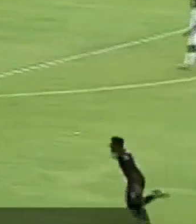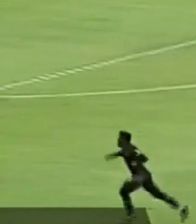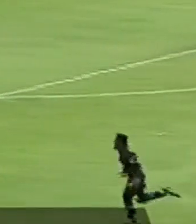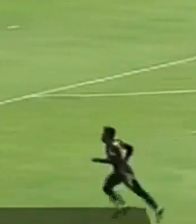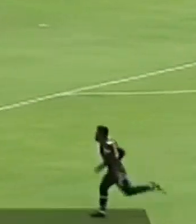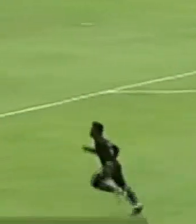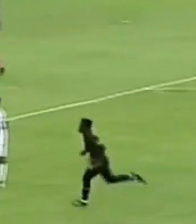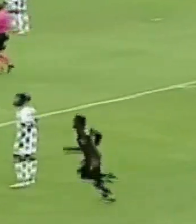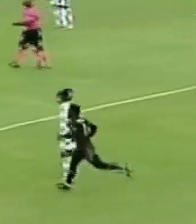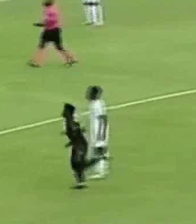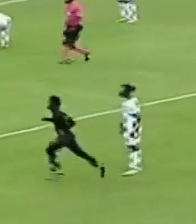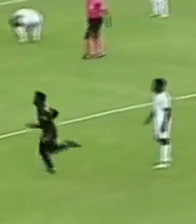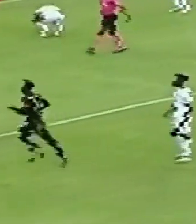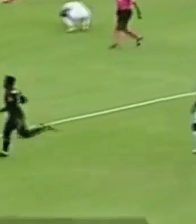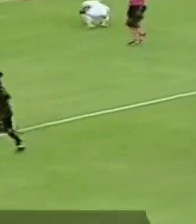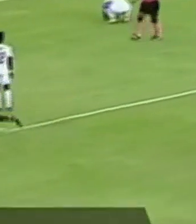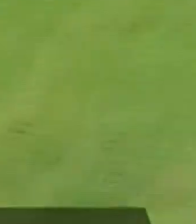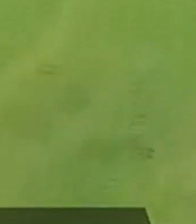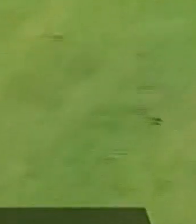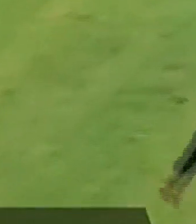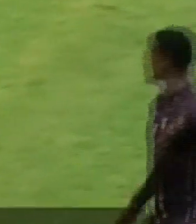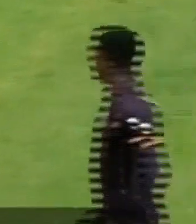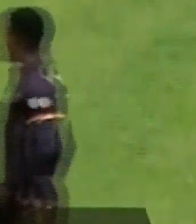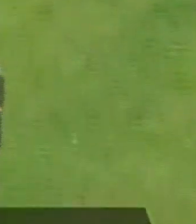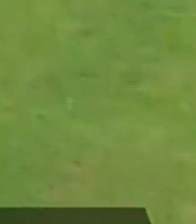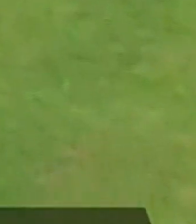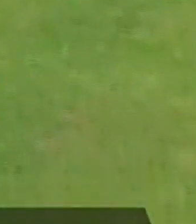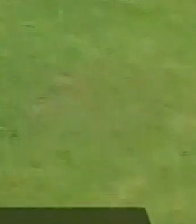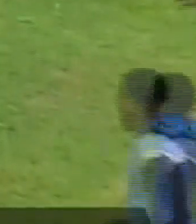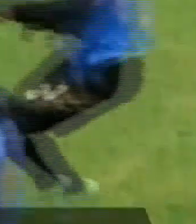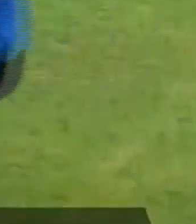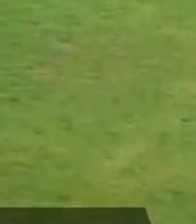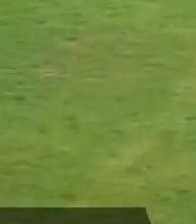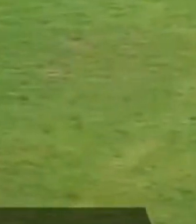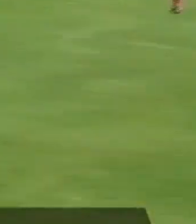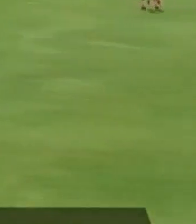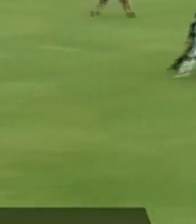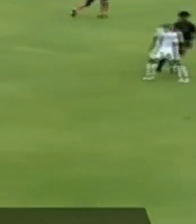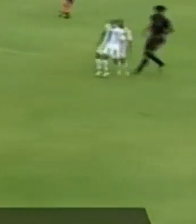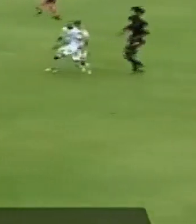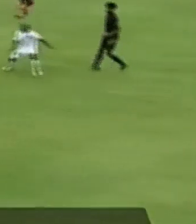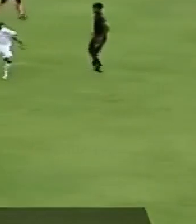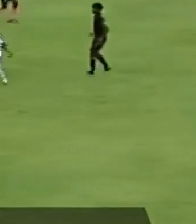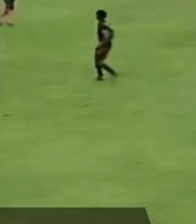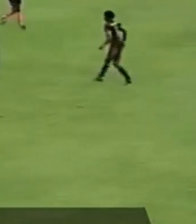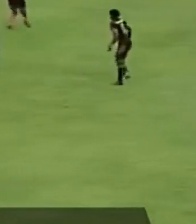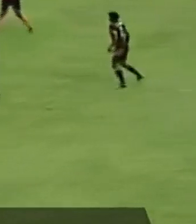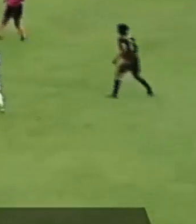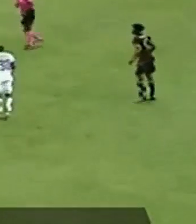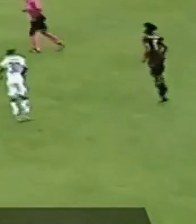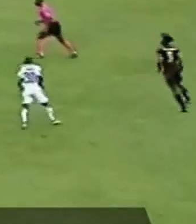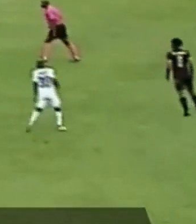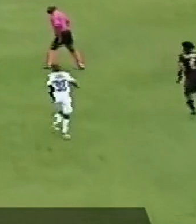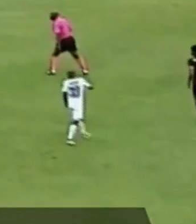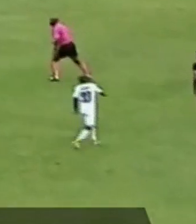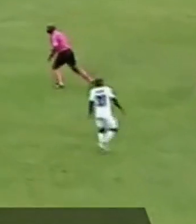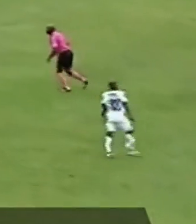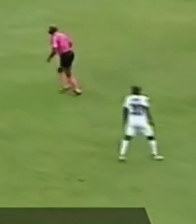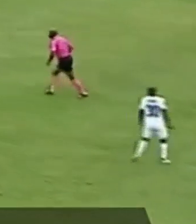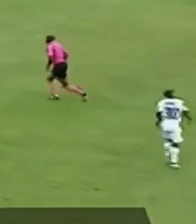Khaleesi Matupu, and he opens the scoring in the 4th minute. His 2nd goal of the season. Midfield working nicely, and don't ever rule